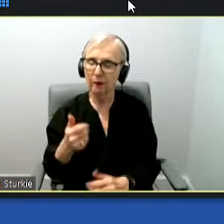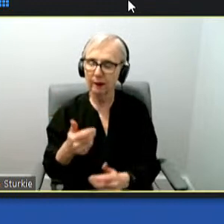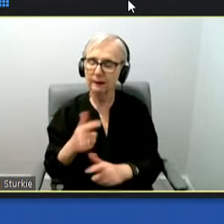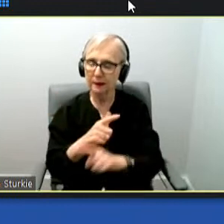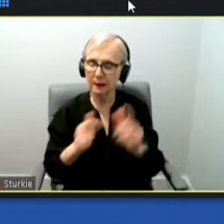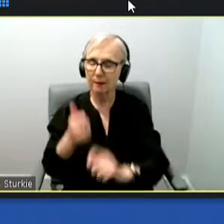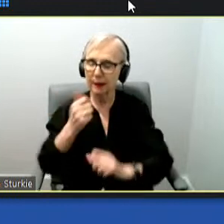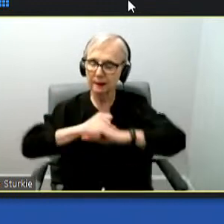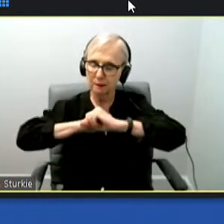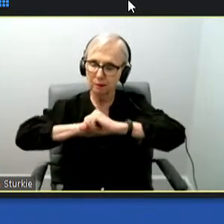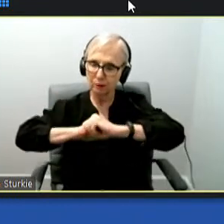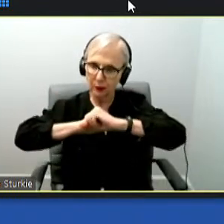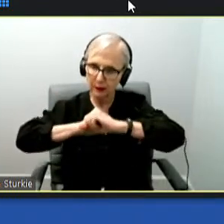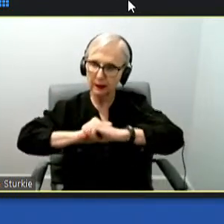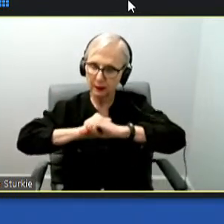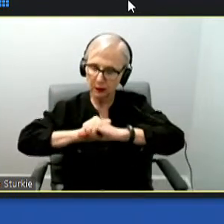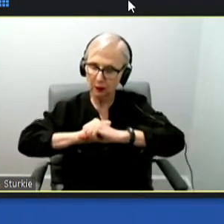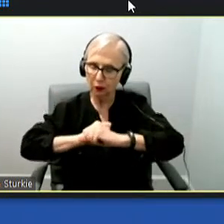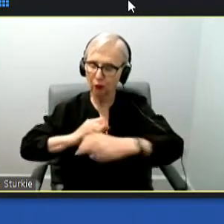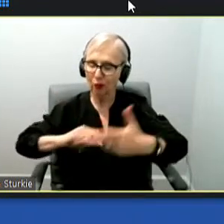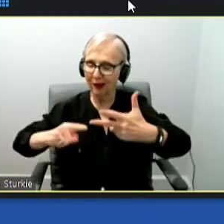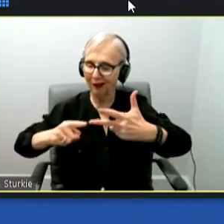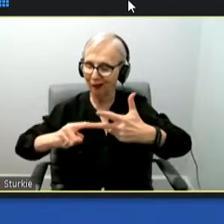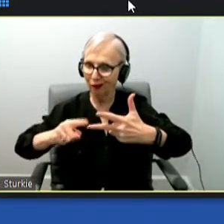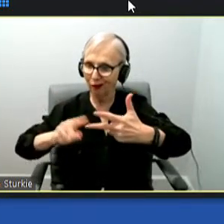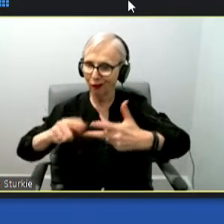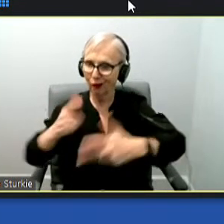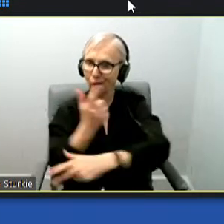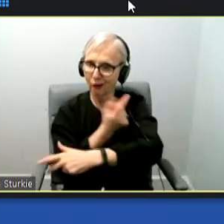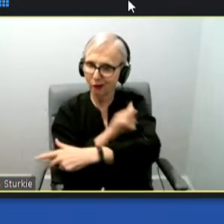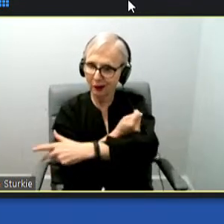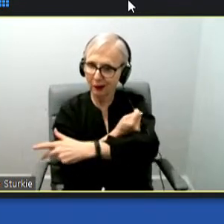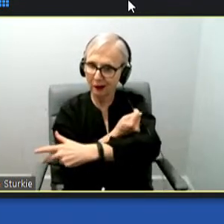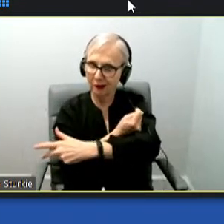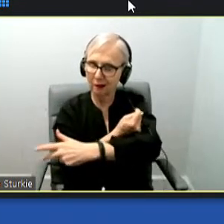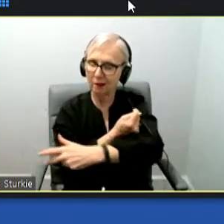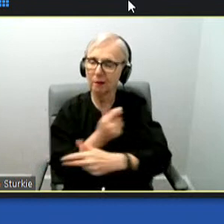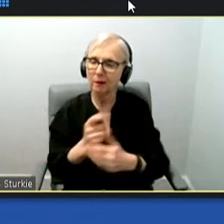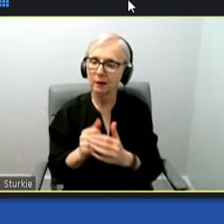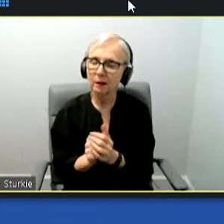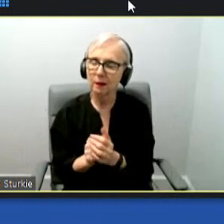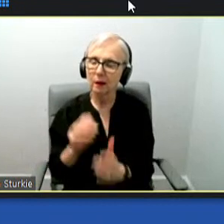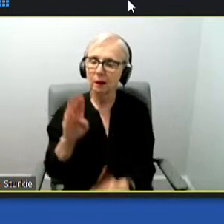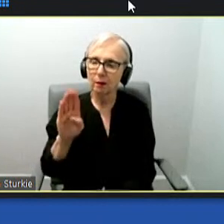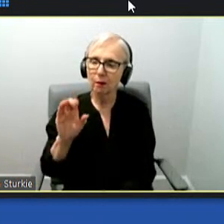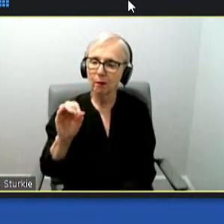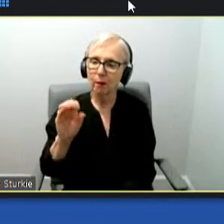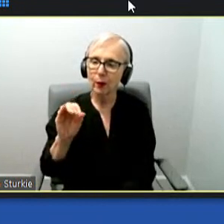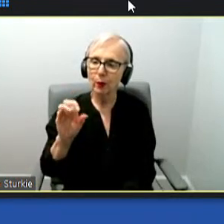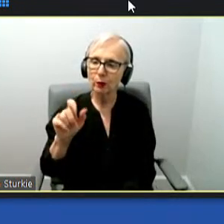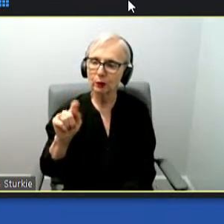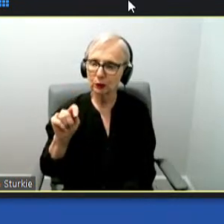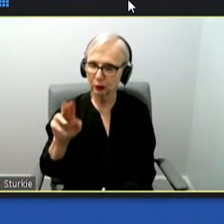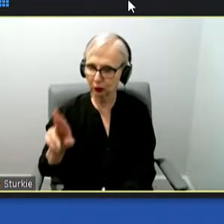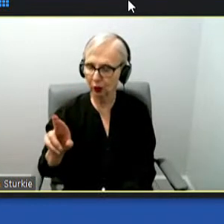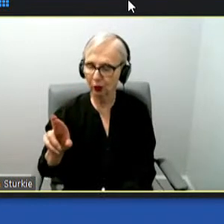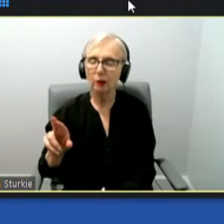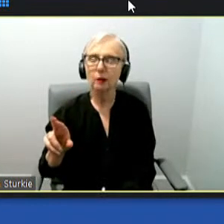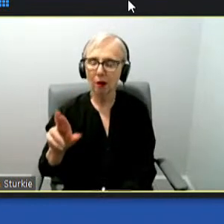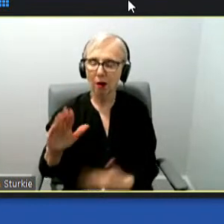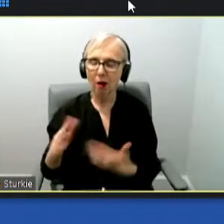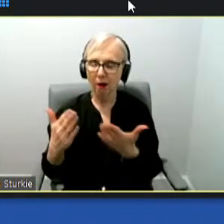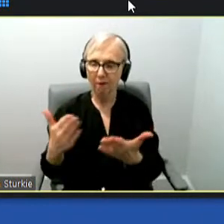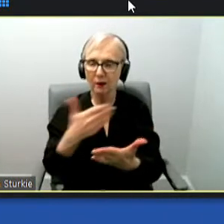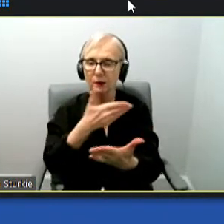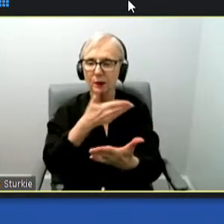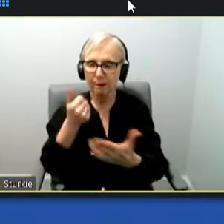protection will come from receiving that third mRNA dose, or that booster dose of vaccine, is really what is going to offer the greatest